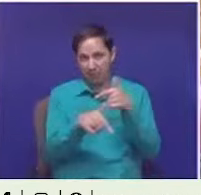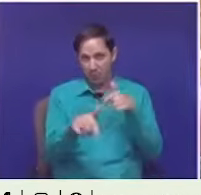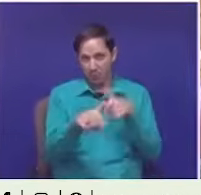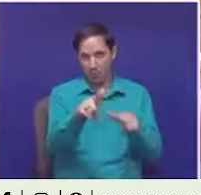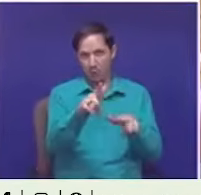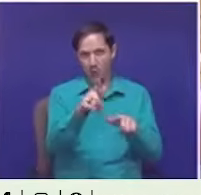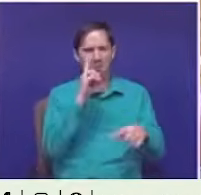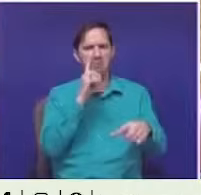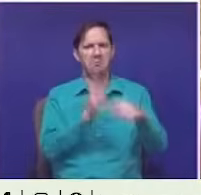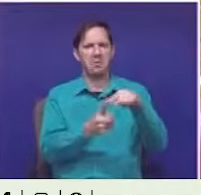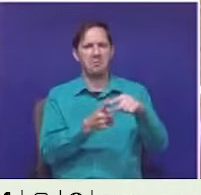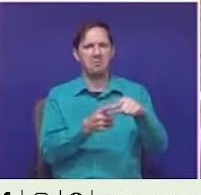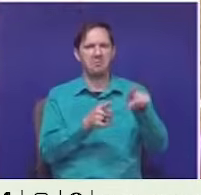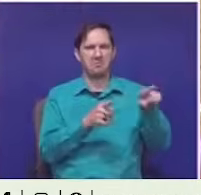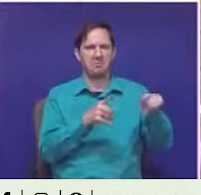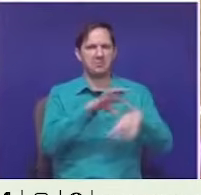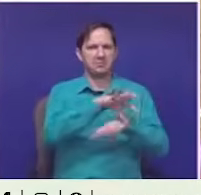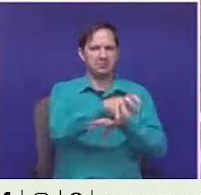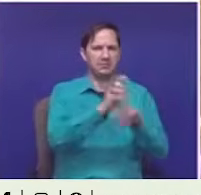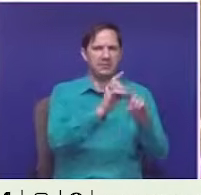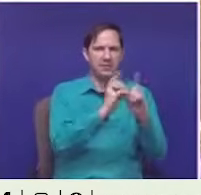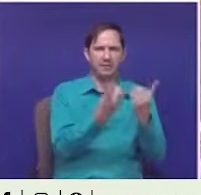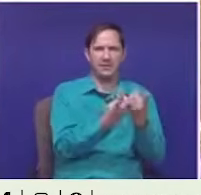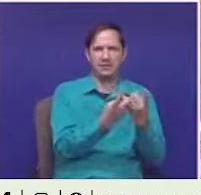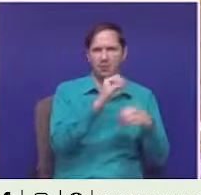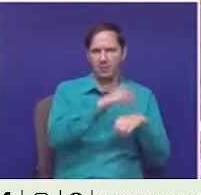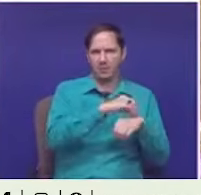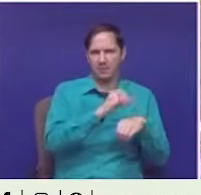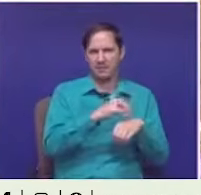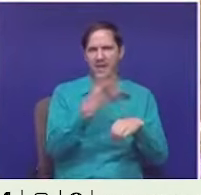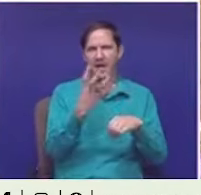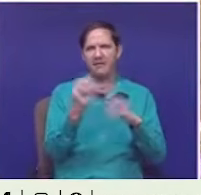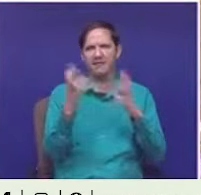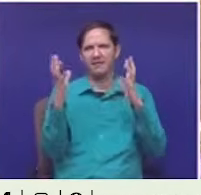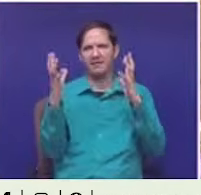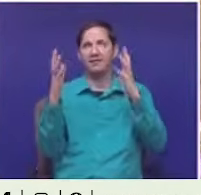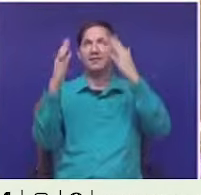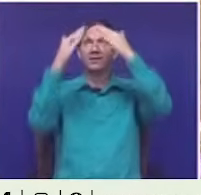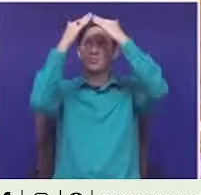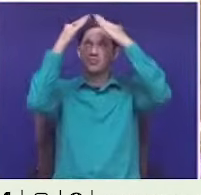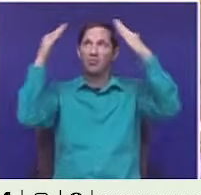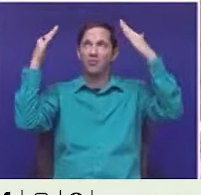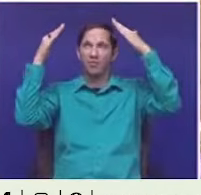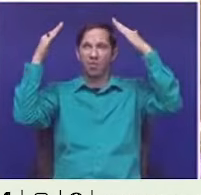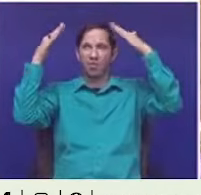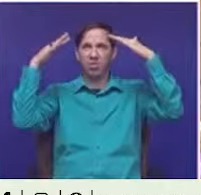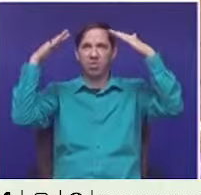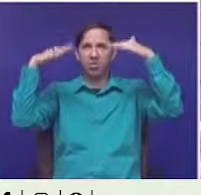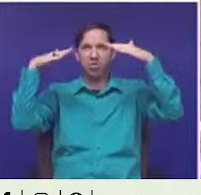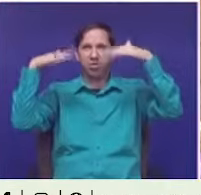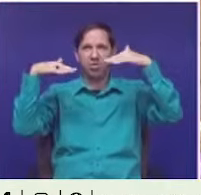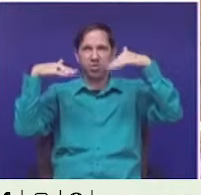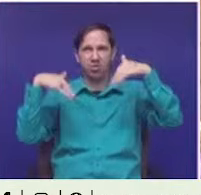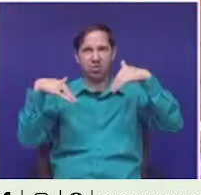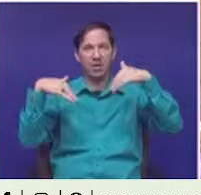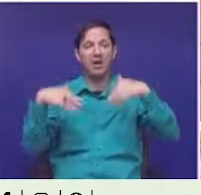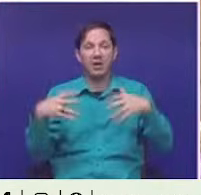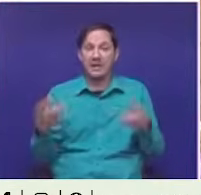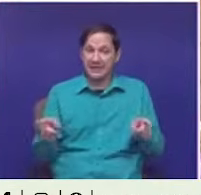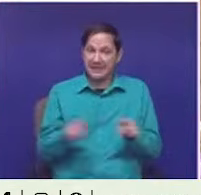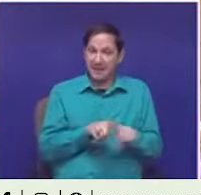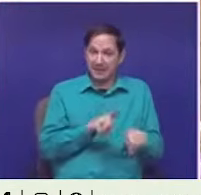Department, that it still have a collapsing ceiling during lessons, more than 100